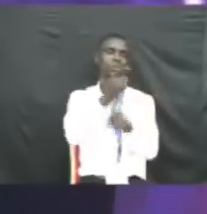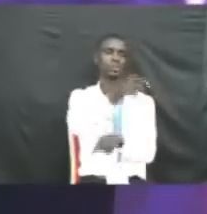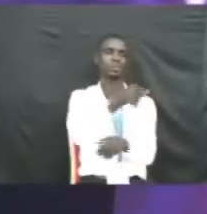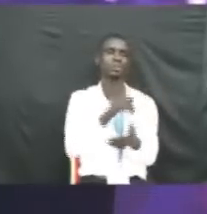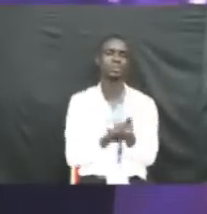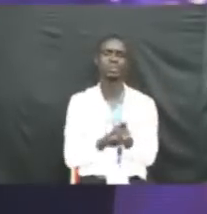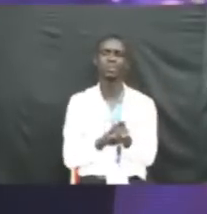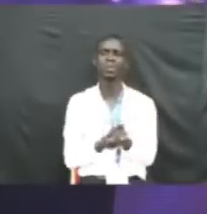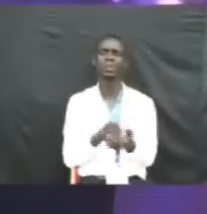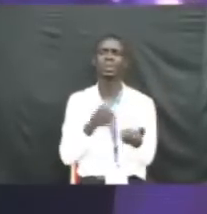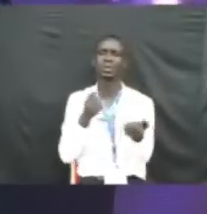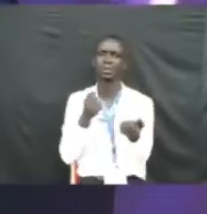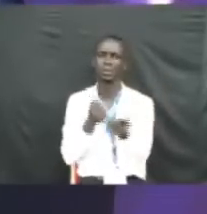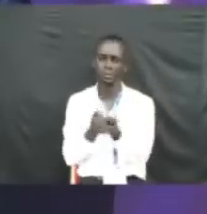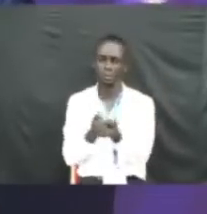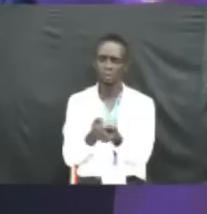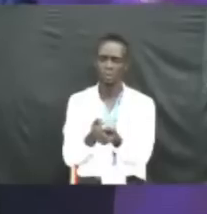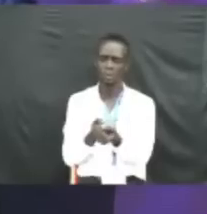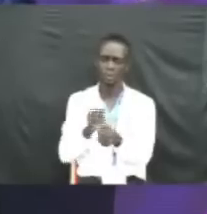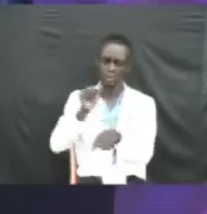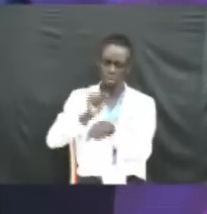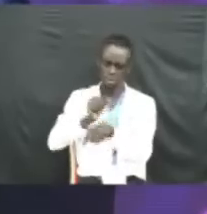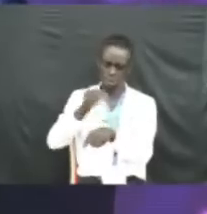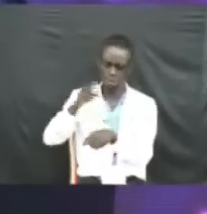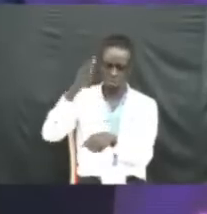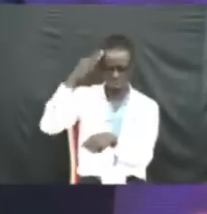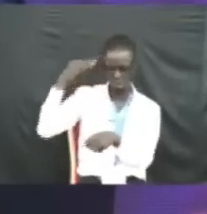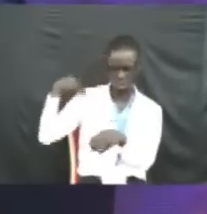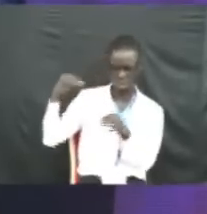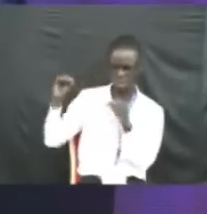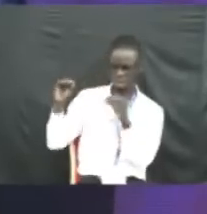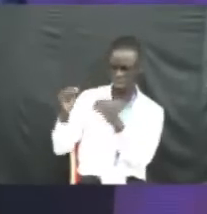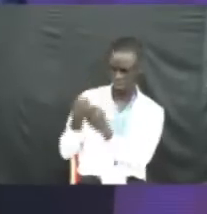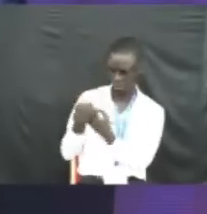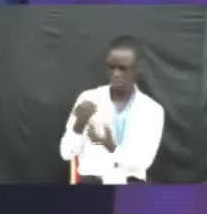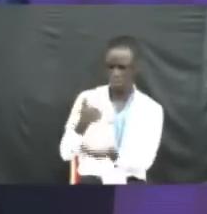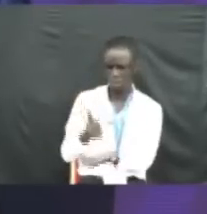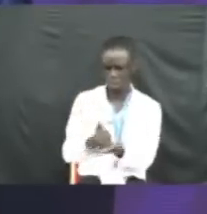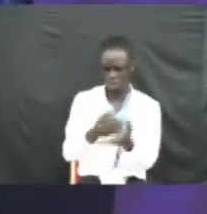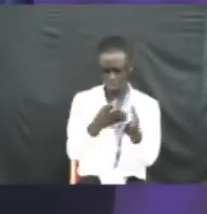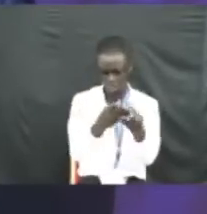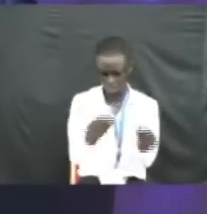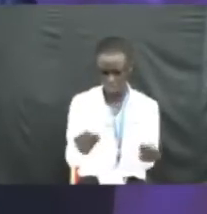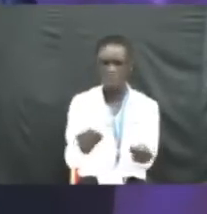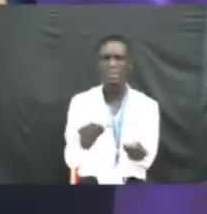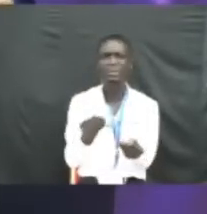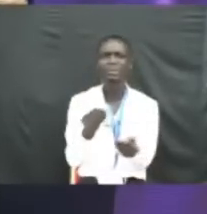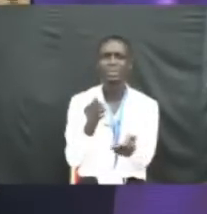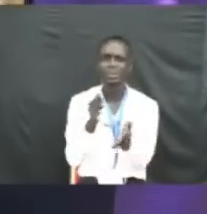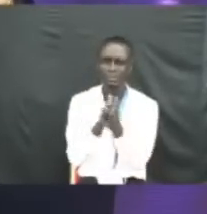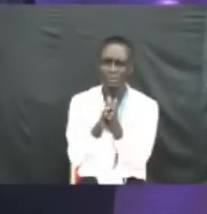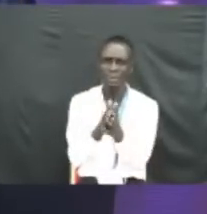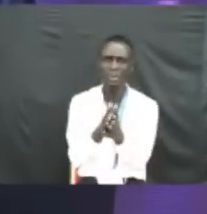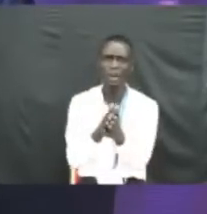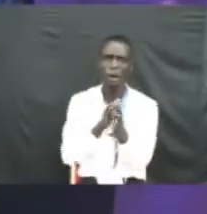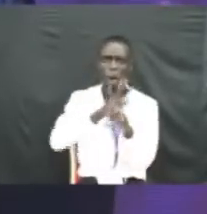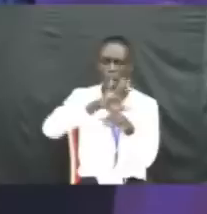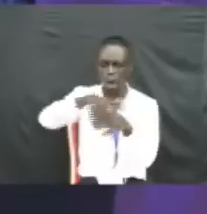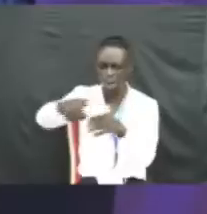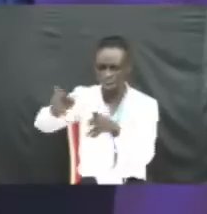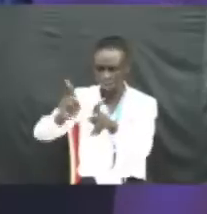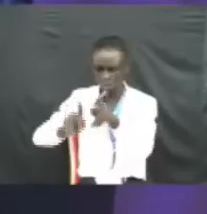We augment the effort of the headquarters in addressing these challenges. I implore all concerned including